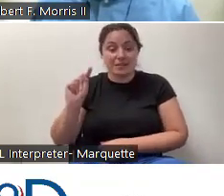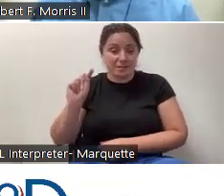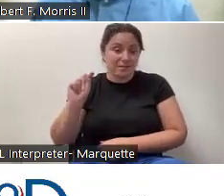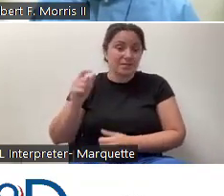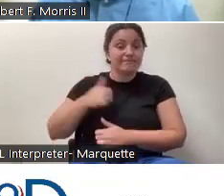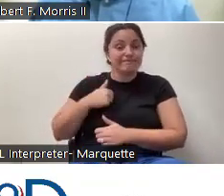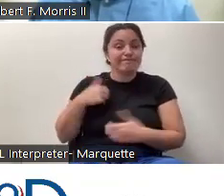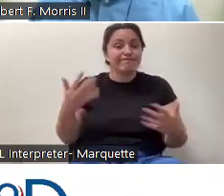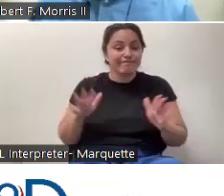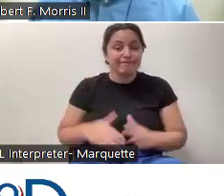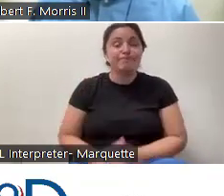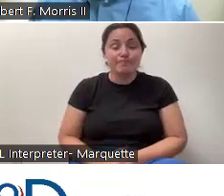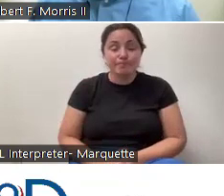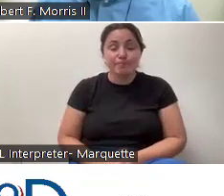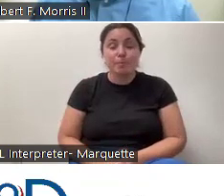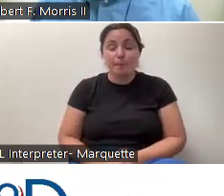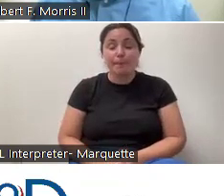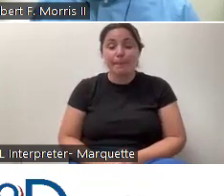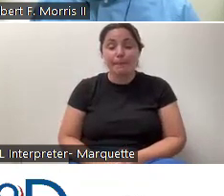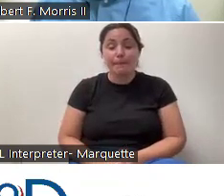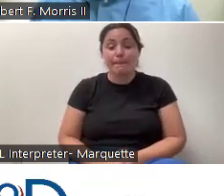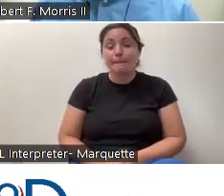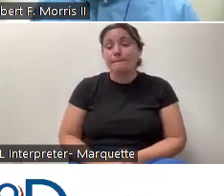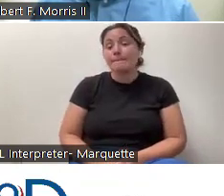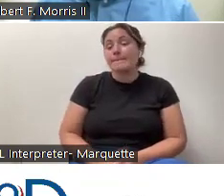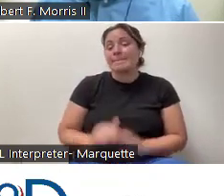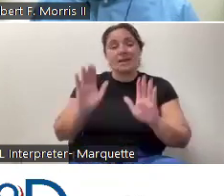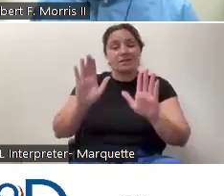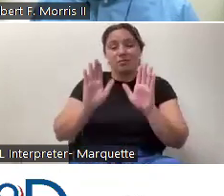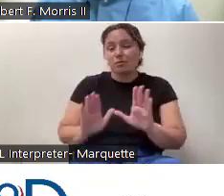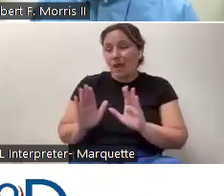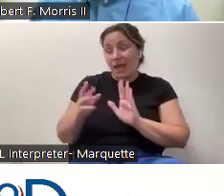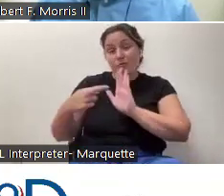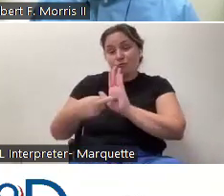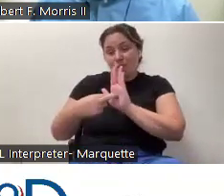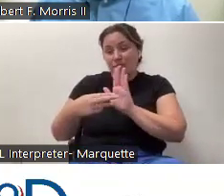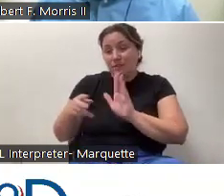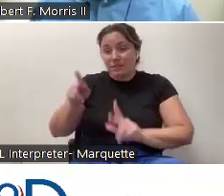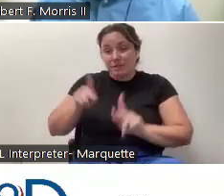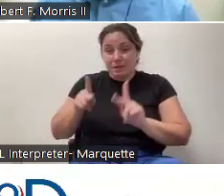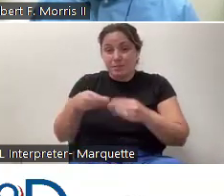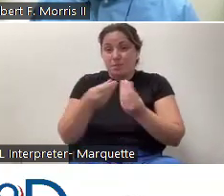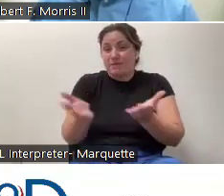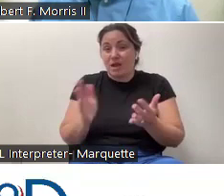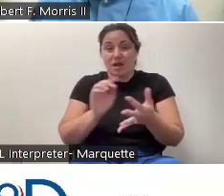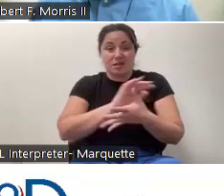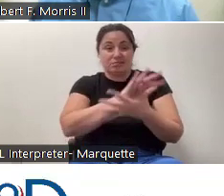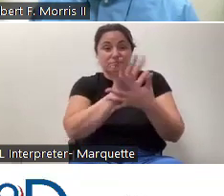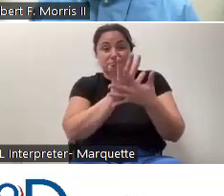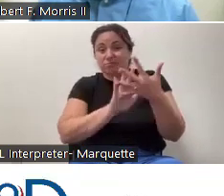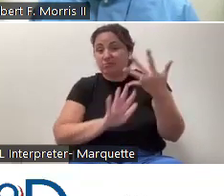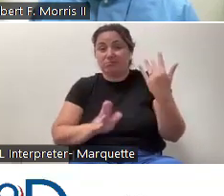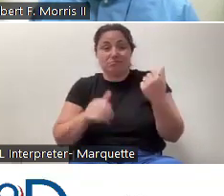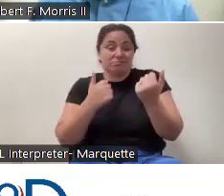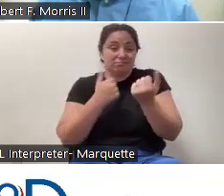We have some really great veterans representatives who provide all the assistance that a